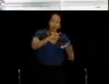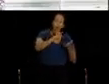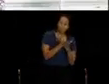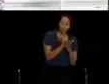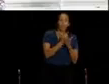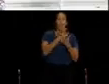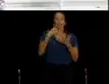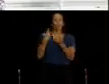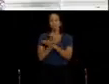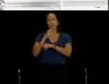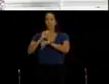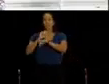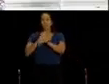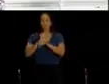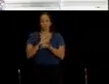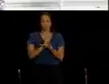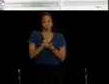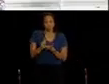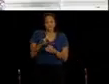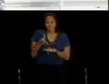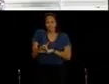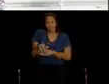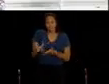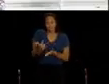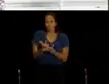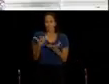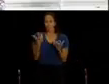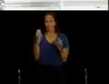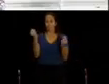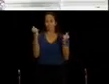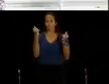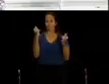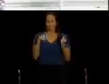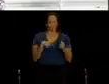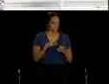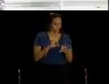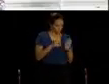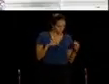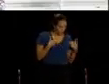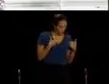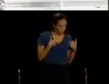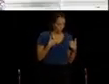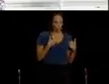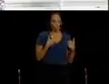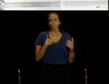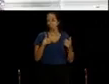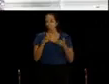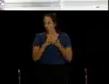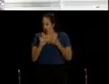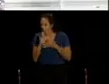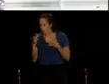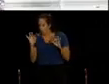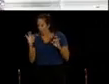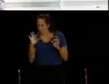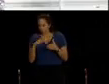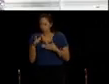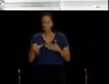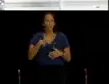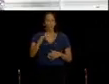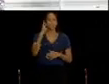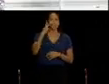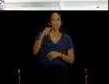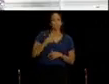like 2 weeks after graduation. I was like, I have my degree. I wrote for the college paper. I'm in there. You're going to catch me